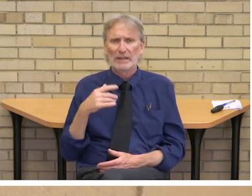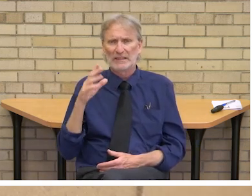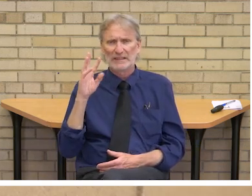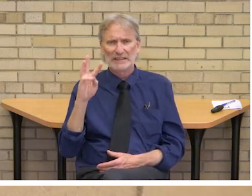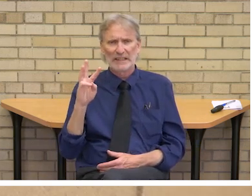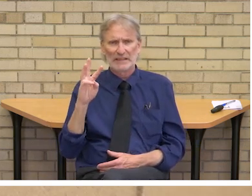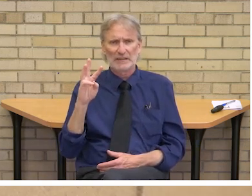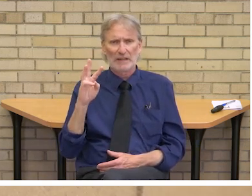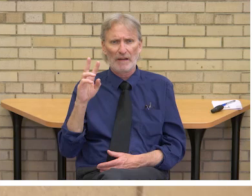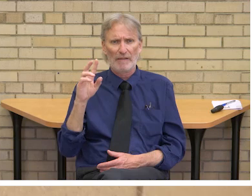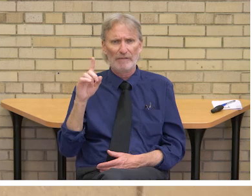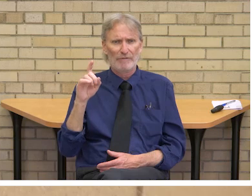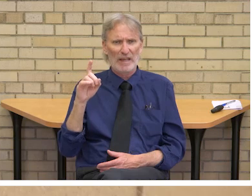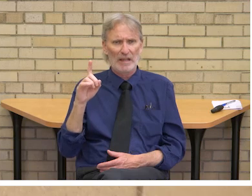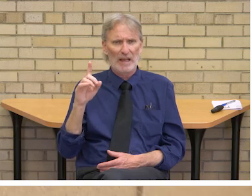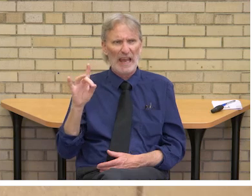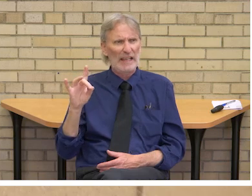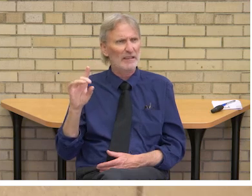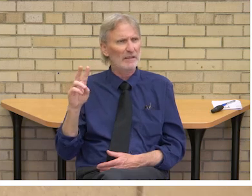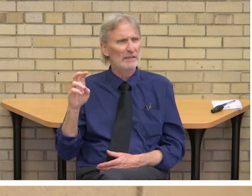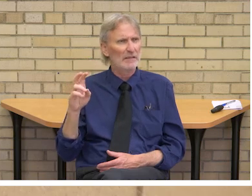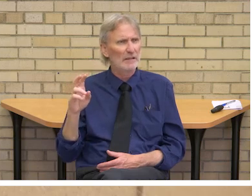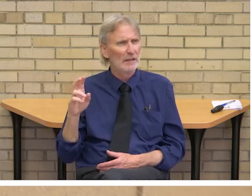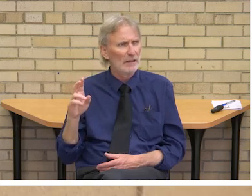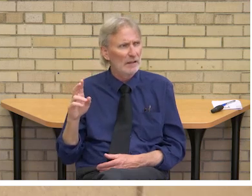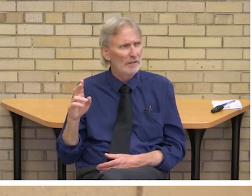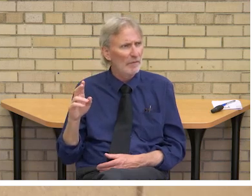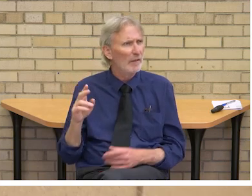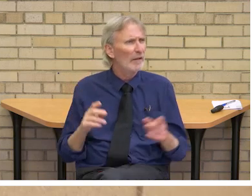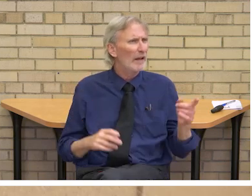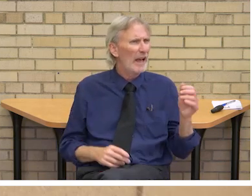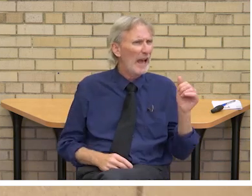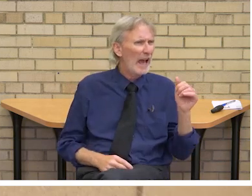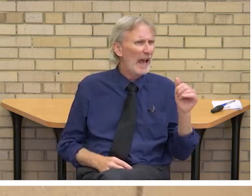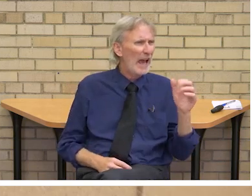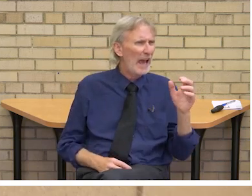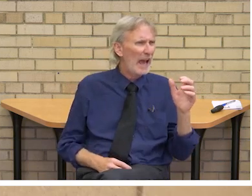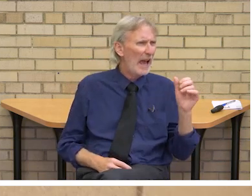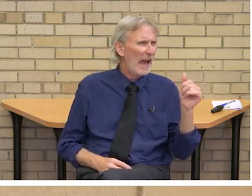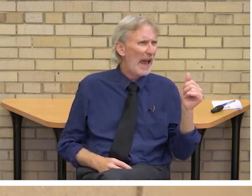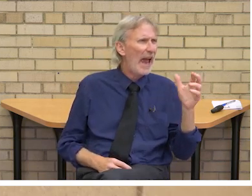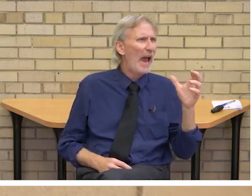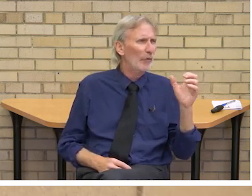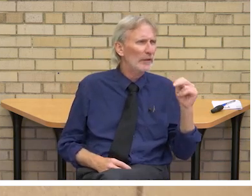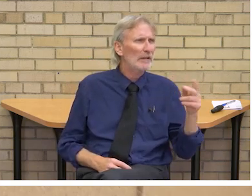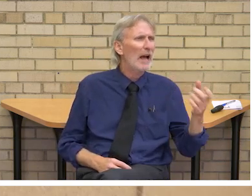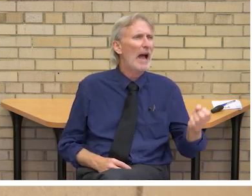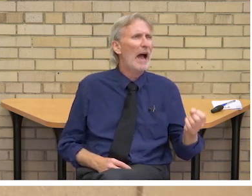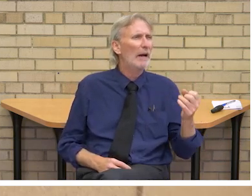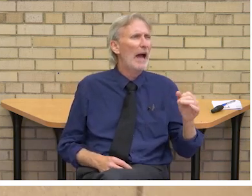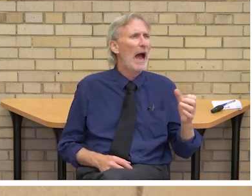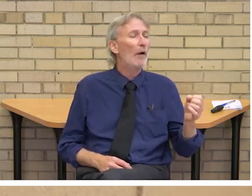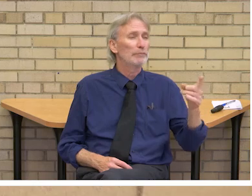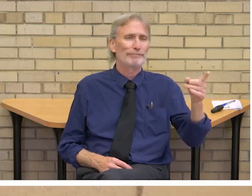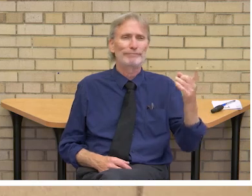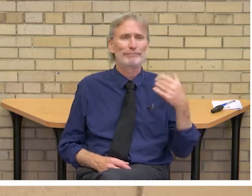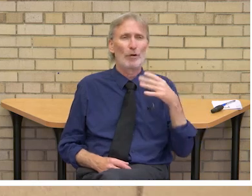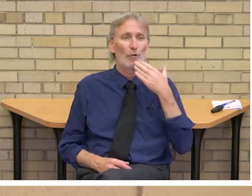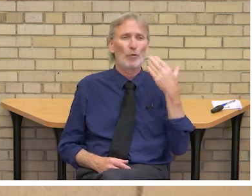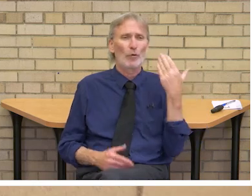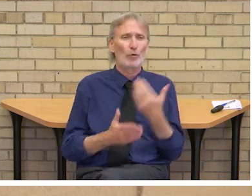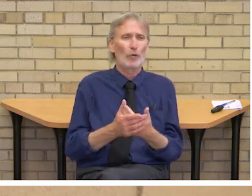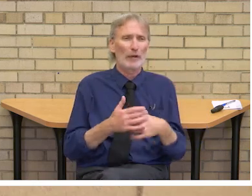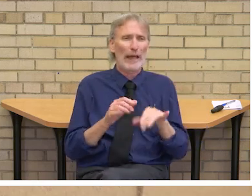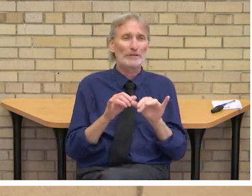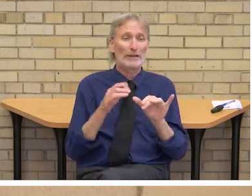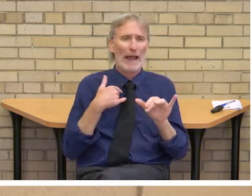6'8"? Aaron, putting you on the spot. He's got all of his calcs with him, a good engineer.